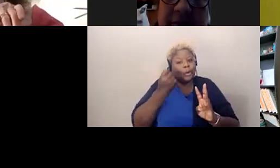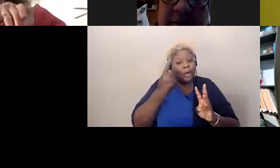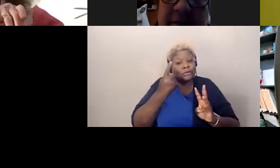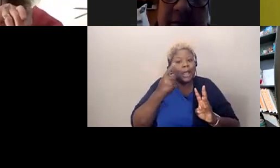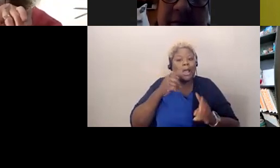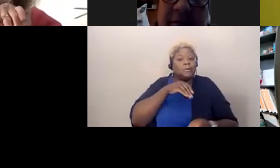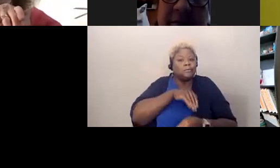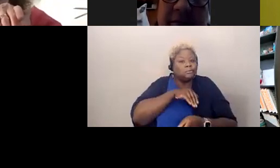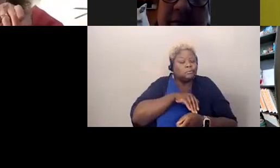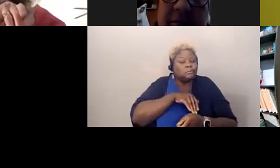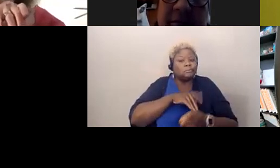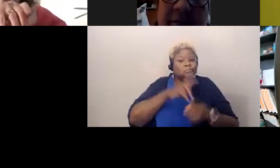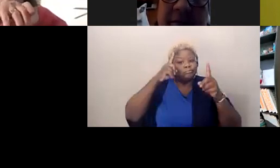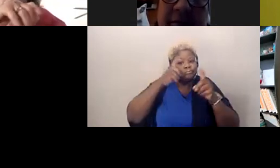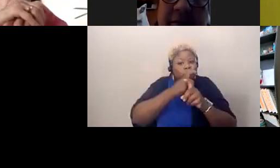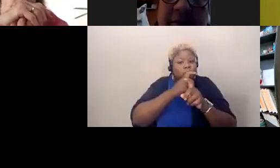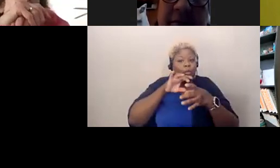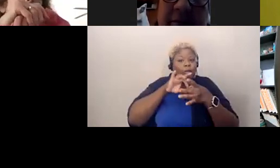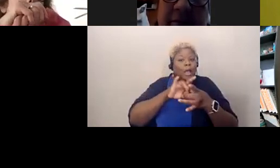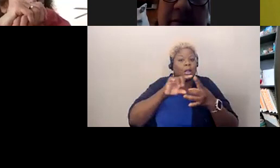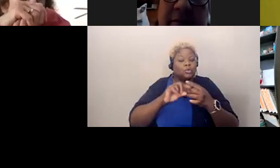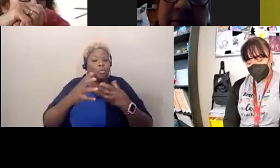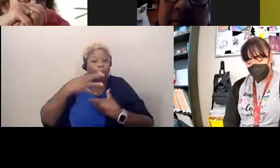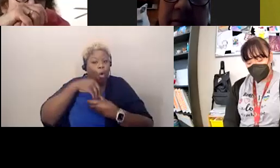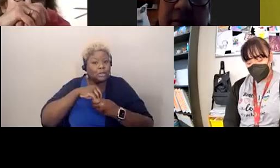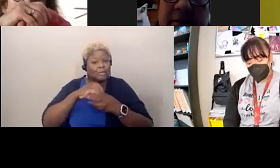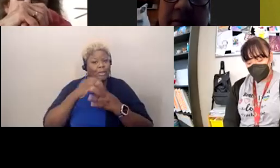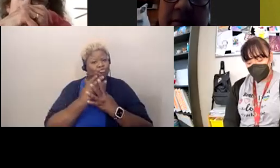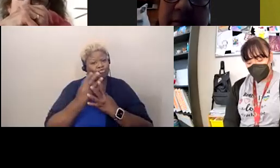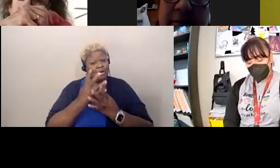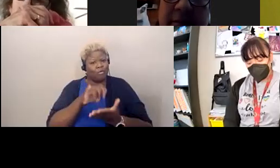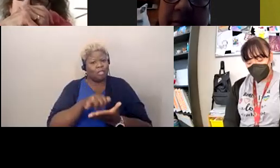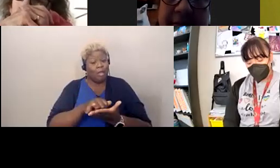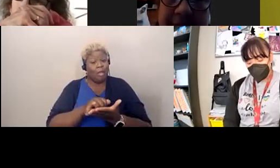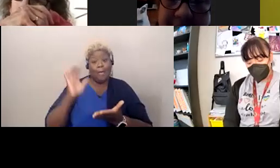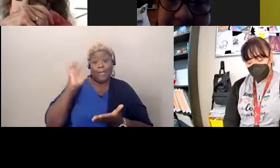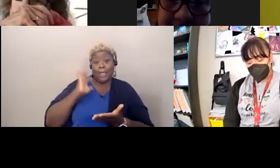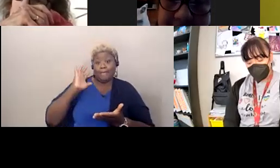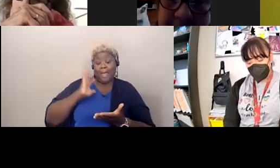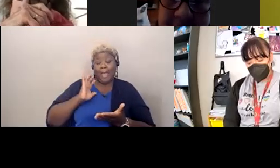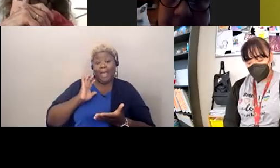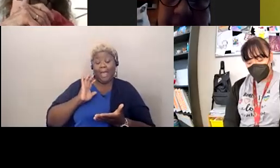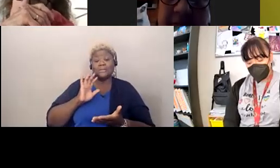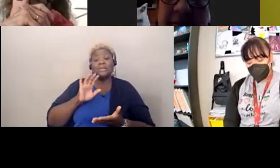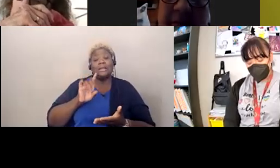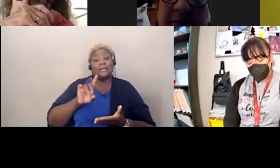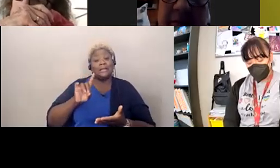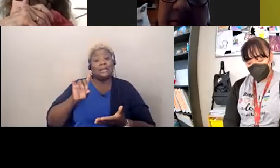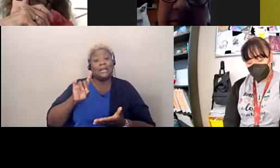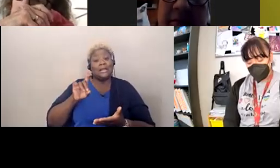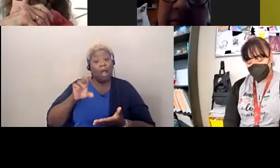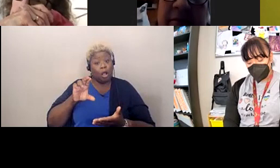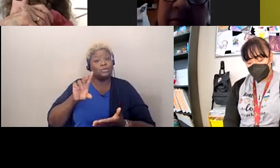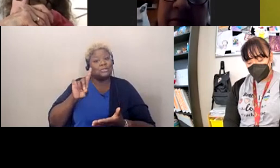comorbid medical conditions of autism and that they are screening for them. In the past, developmental pediatricians would do this